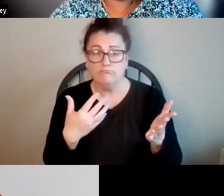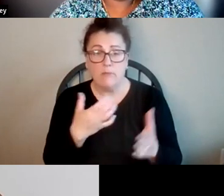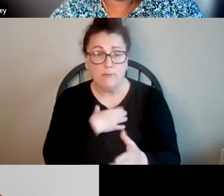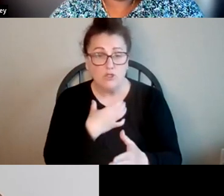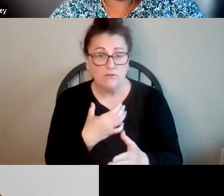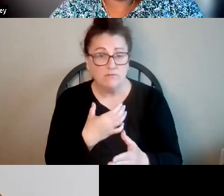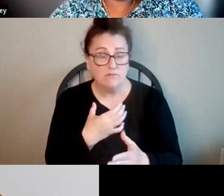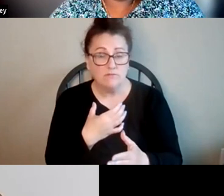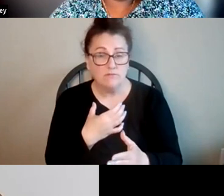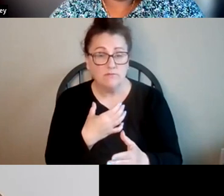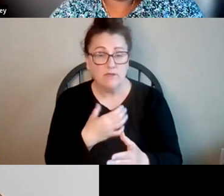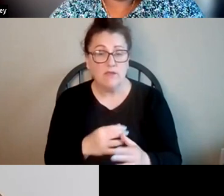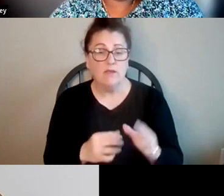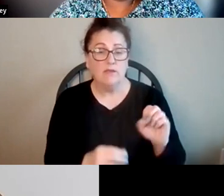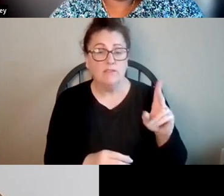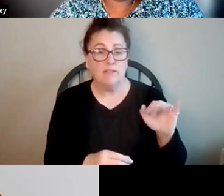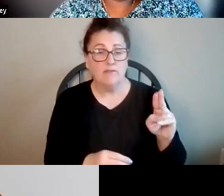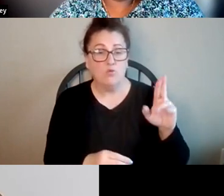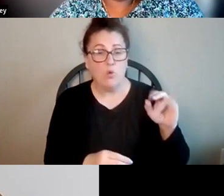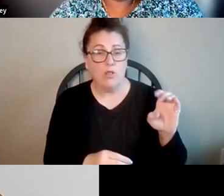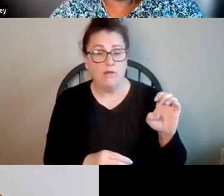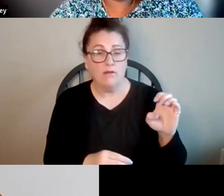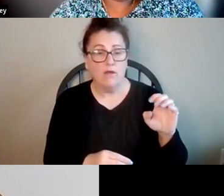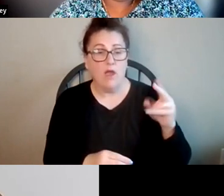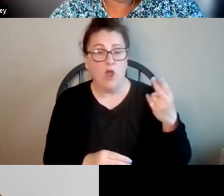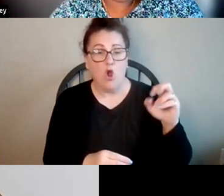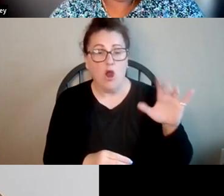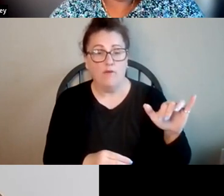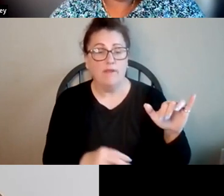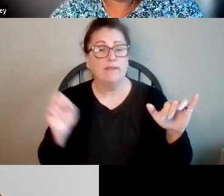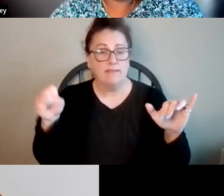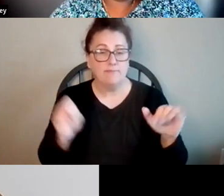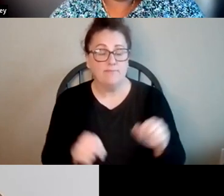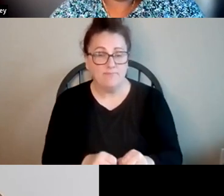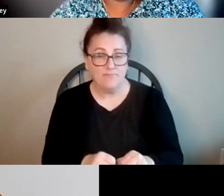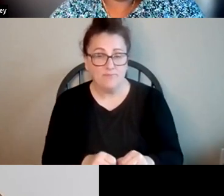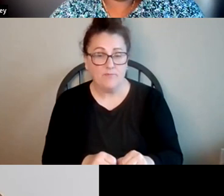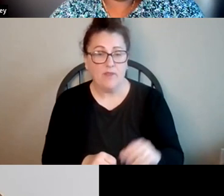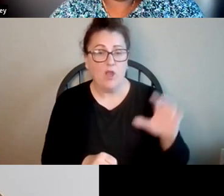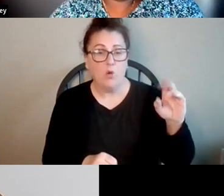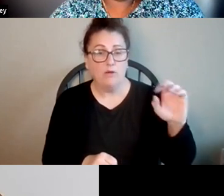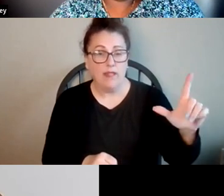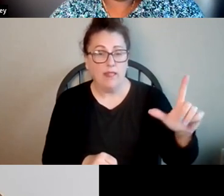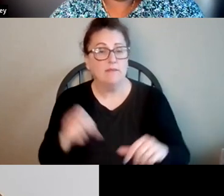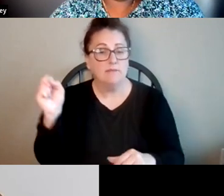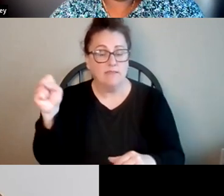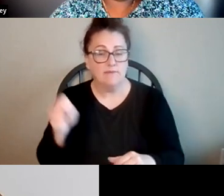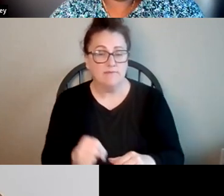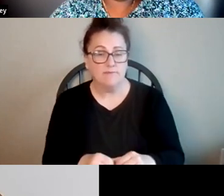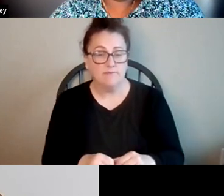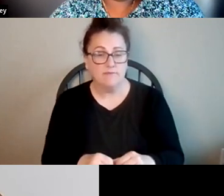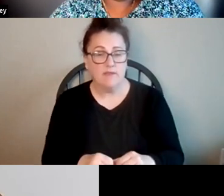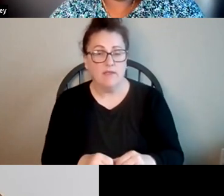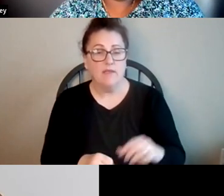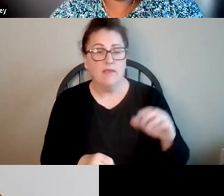If not, Ms. Sullivan, can you please call the roll? Ms. Harvey? Yes. Mr. O'Neill? Yes.